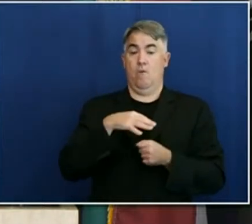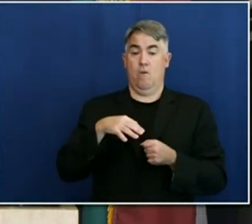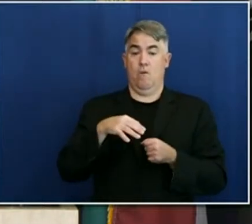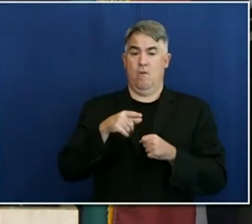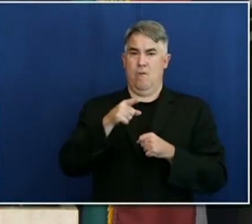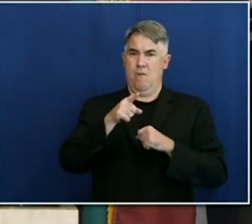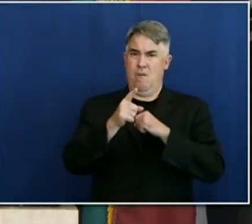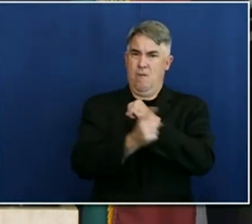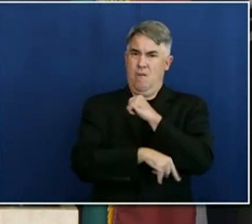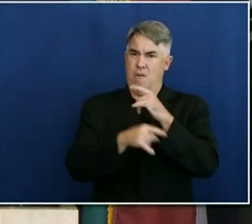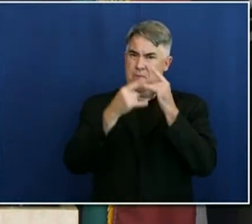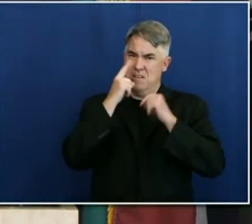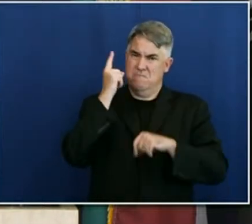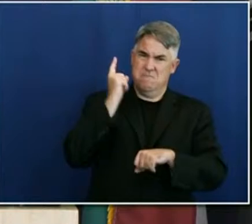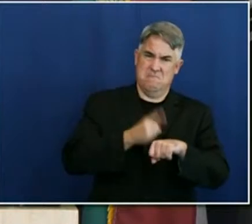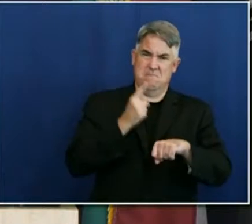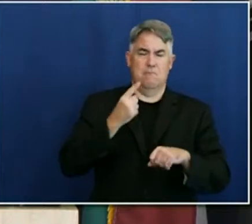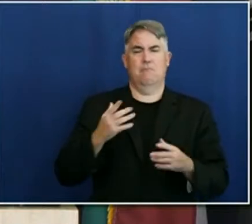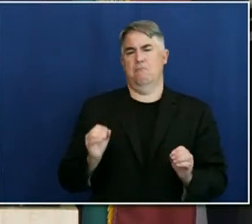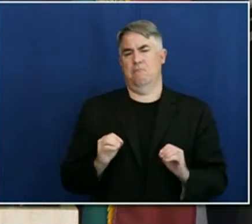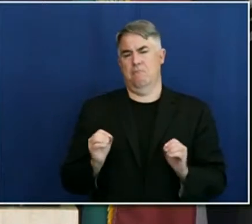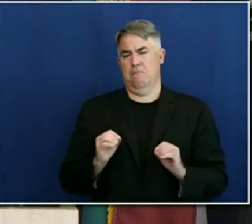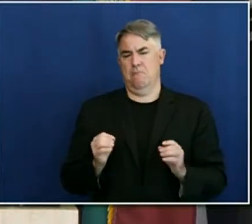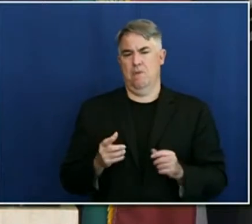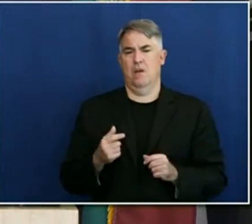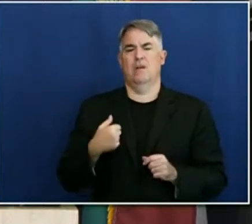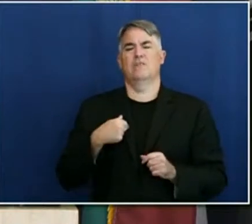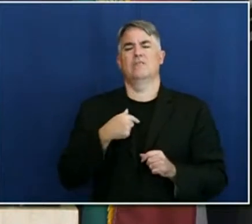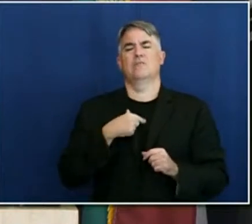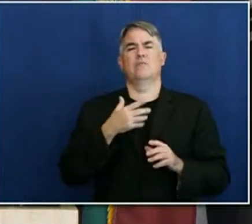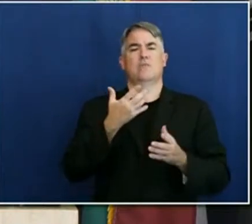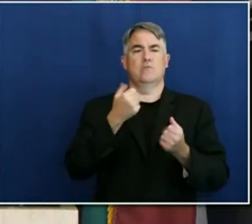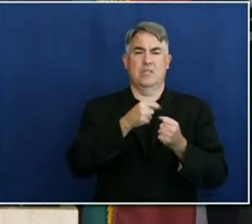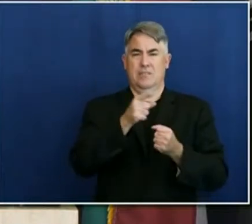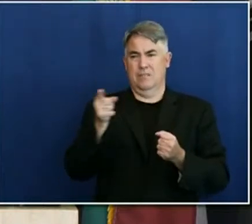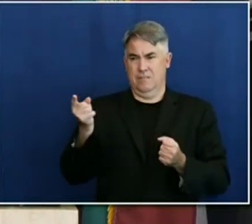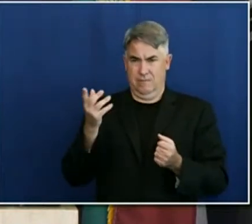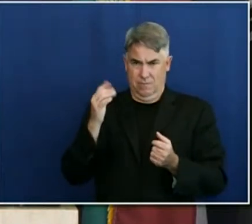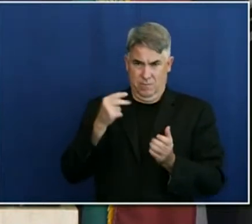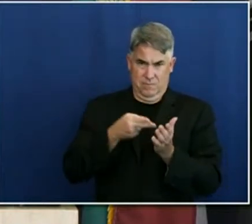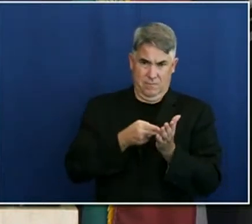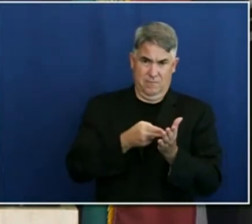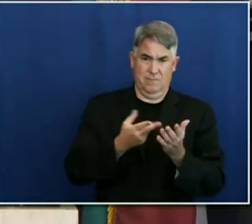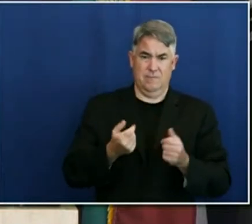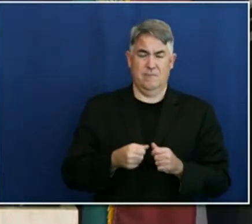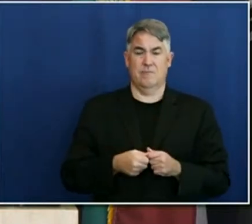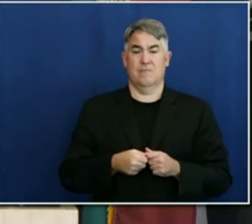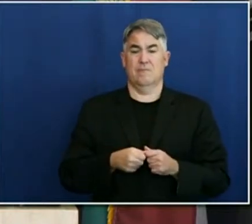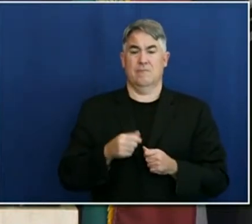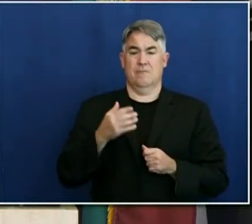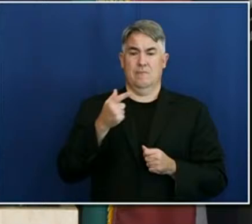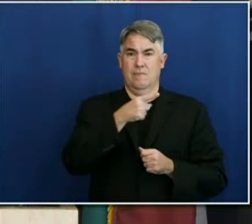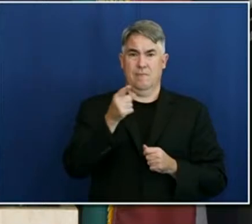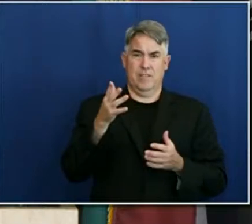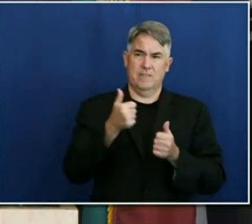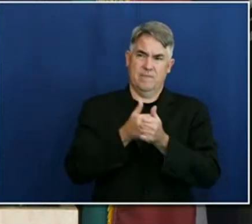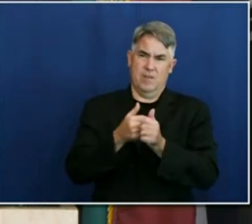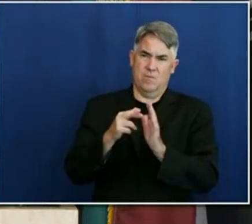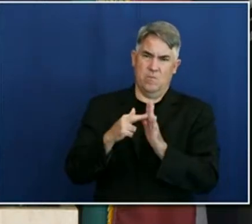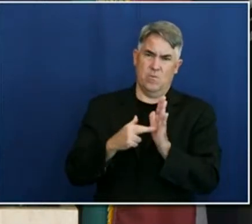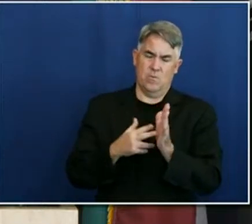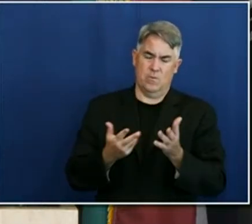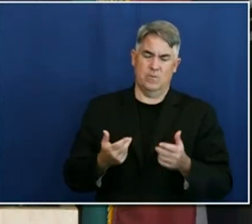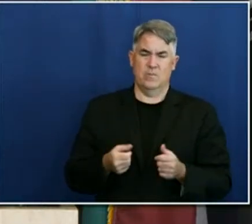for not doing it. I mean, we have trusted, and we think we've seen widespread adherence to that, which is, again, why I think we've done well as a